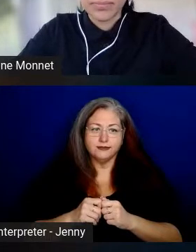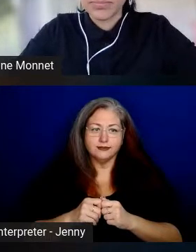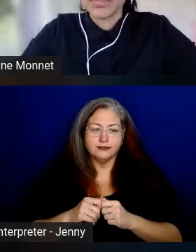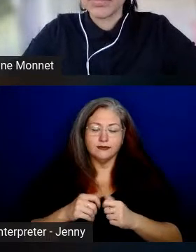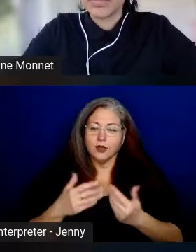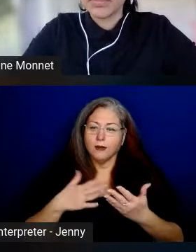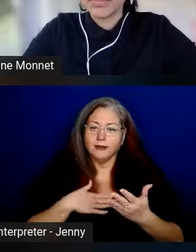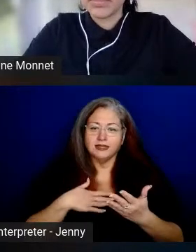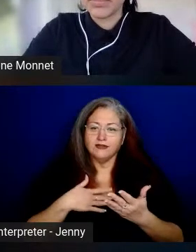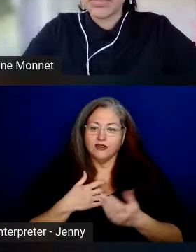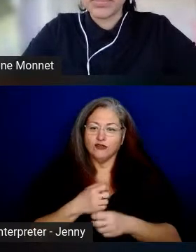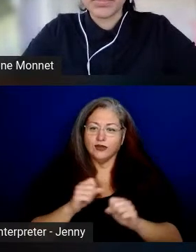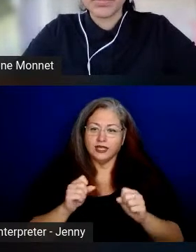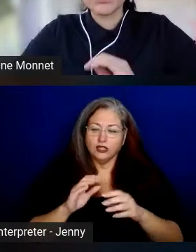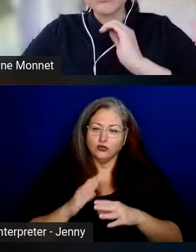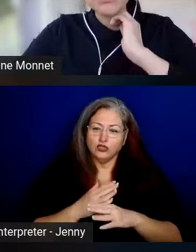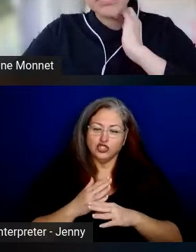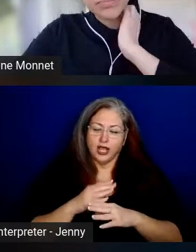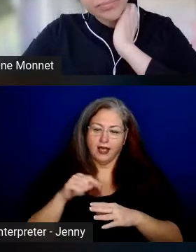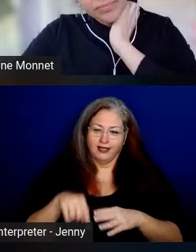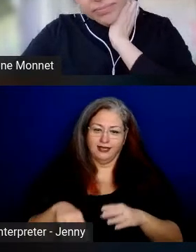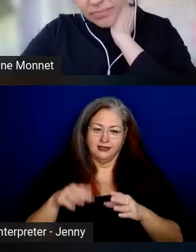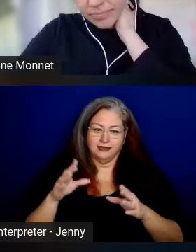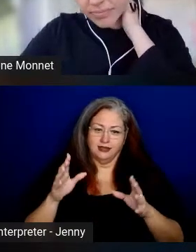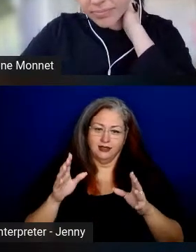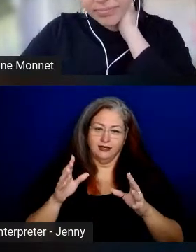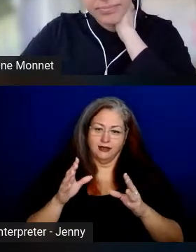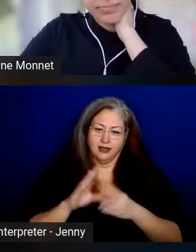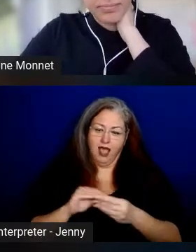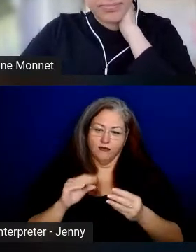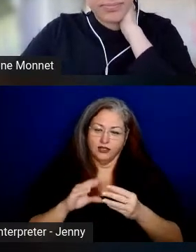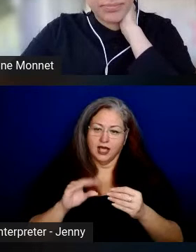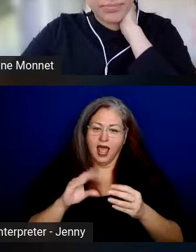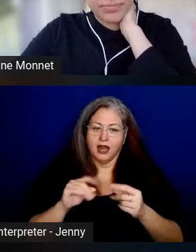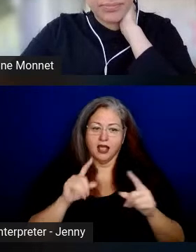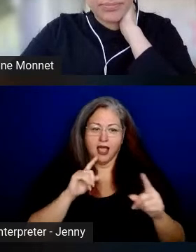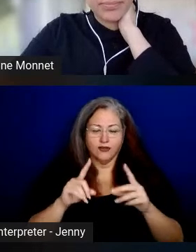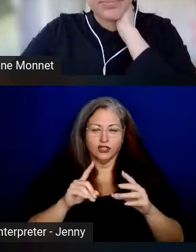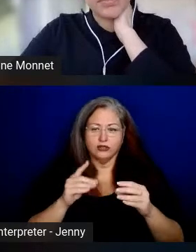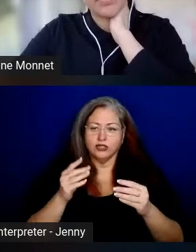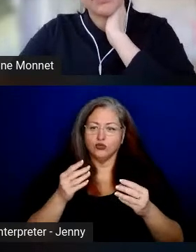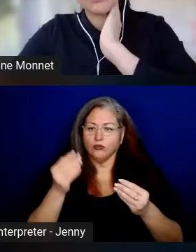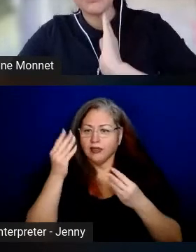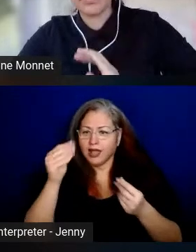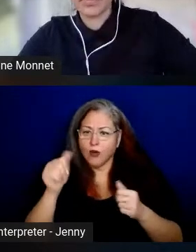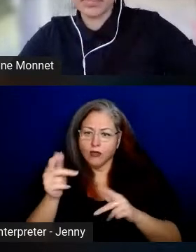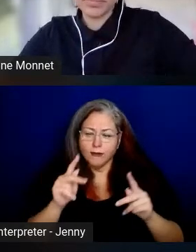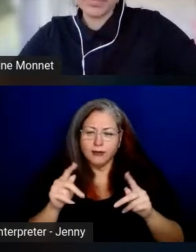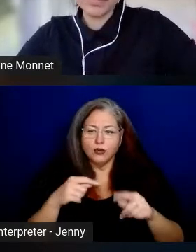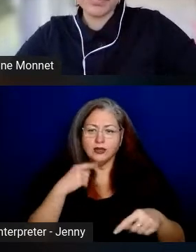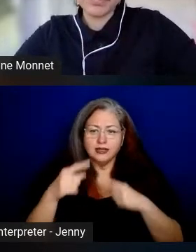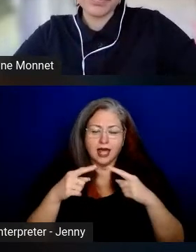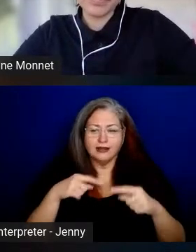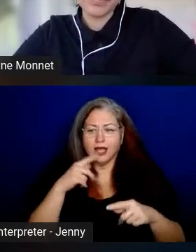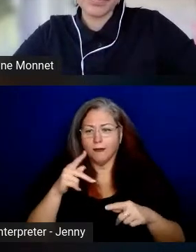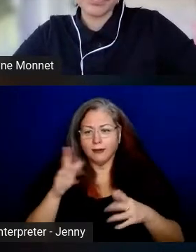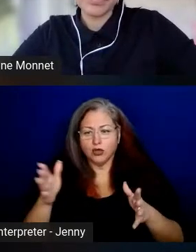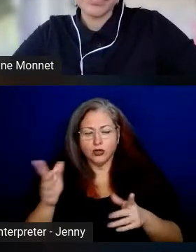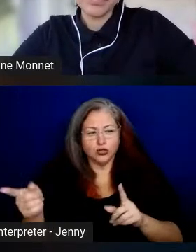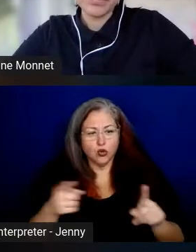feel free to share this conversation. If you watched it and enjoyed it, share it with other people and go and watch the films if you